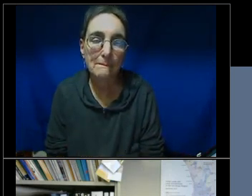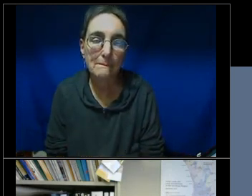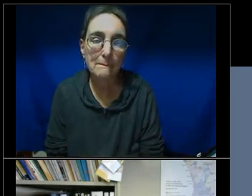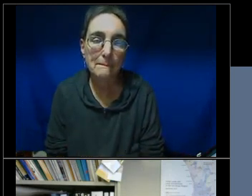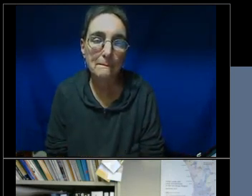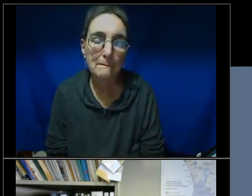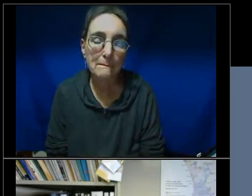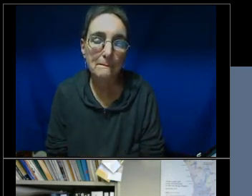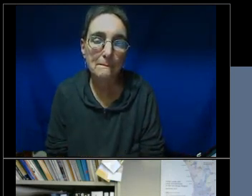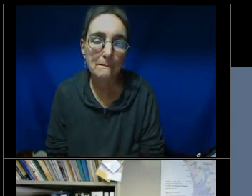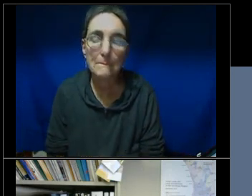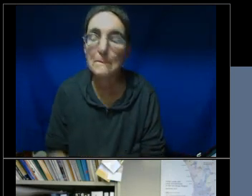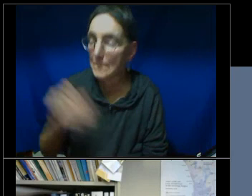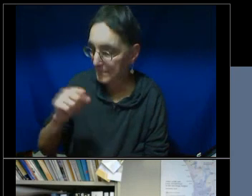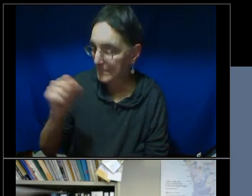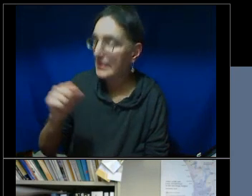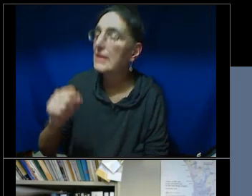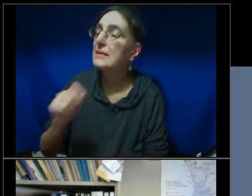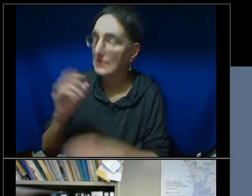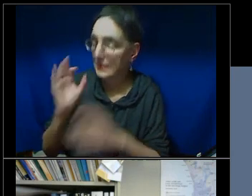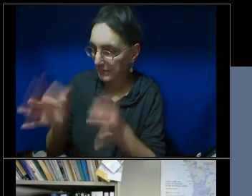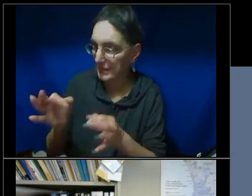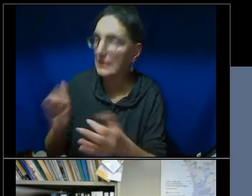Yes, absolutely. Thank you.